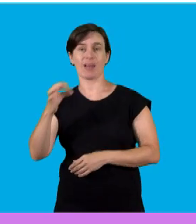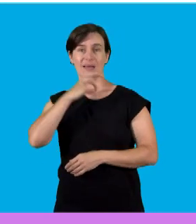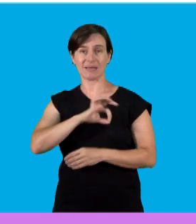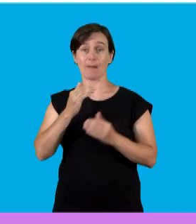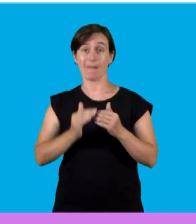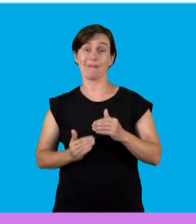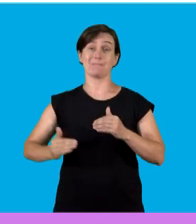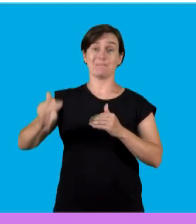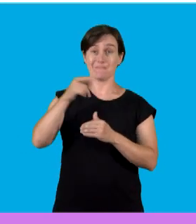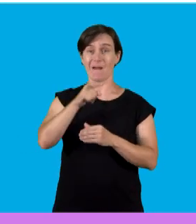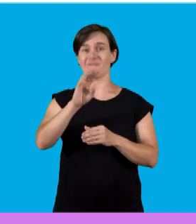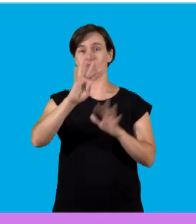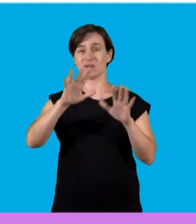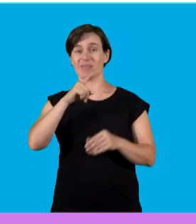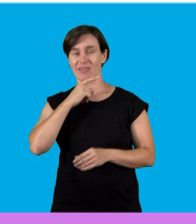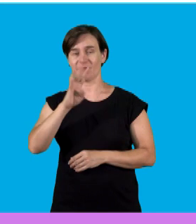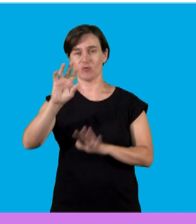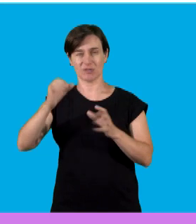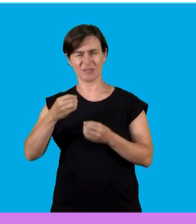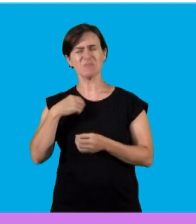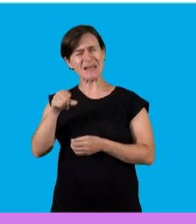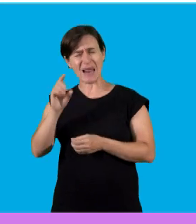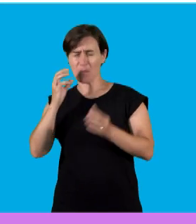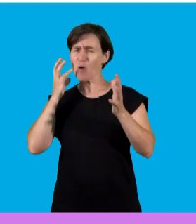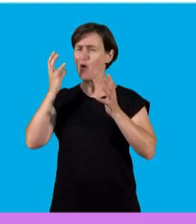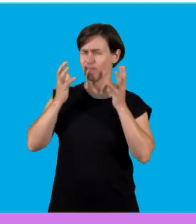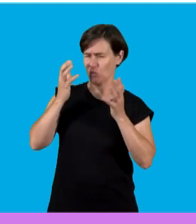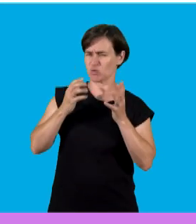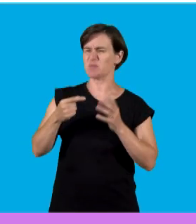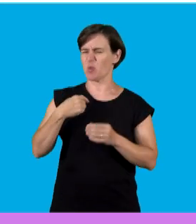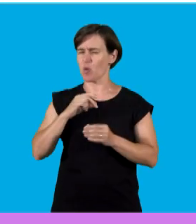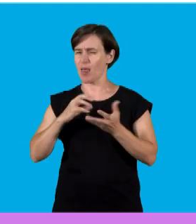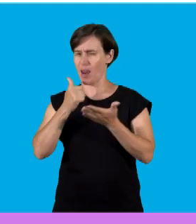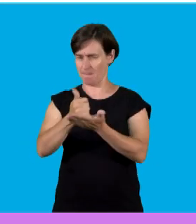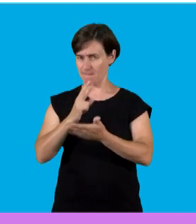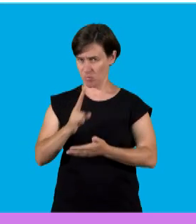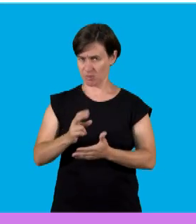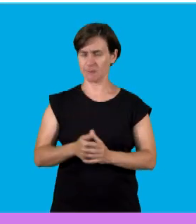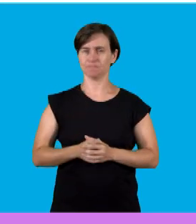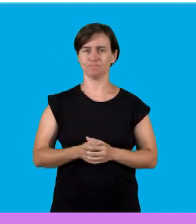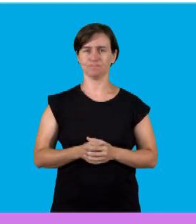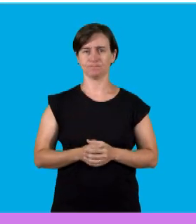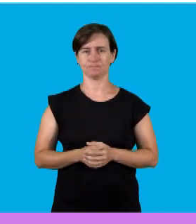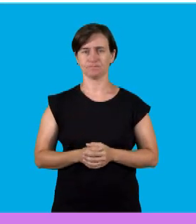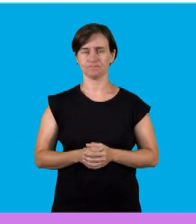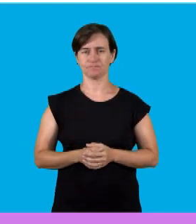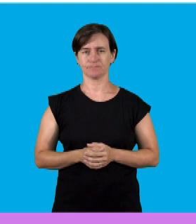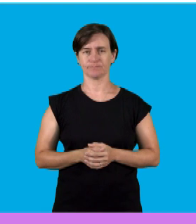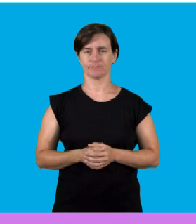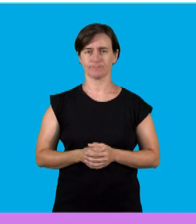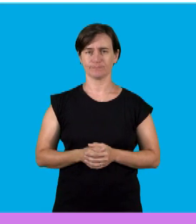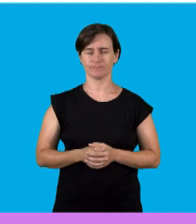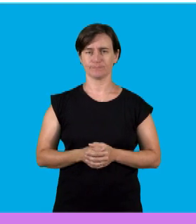410,460. Right, and I know this is normally the confusing part, but let's quickly answer that. So what is applicable in